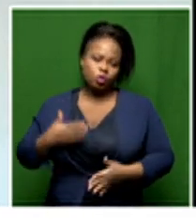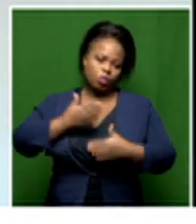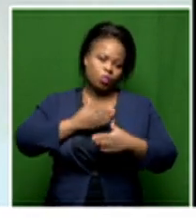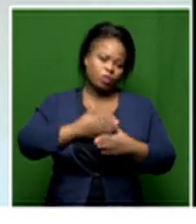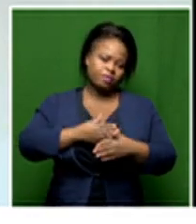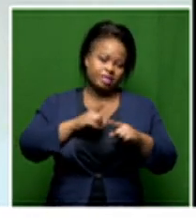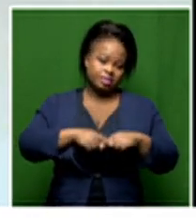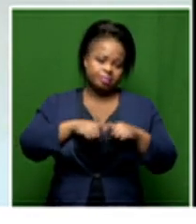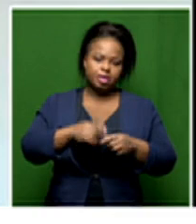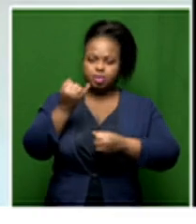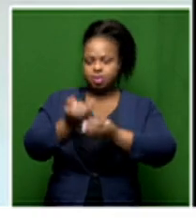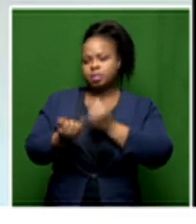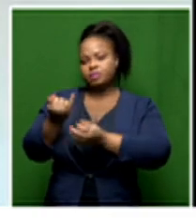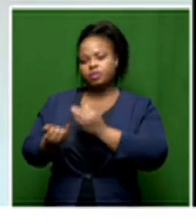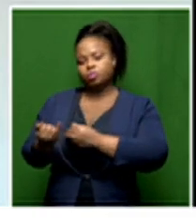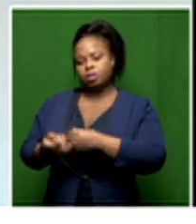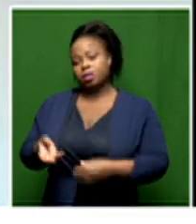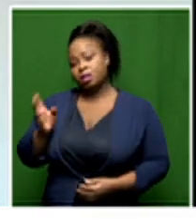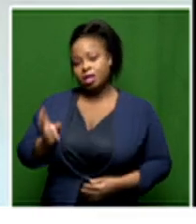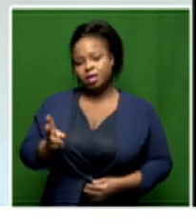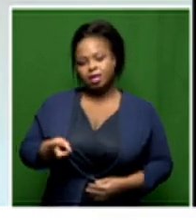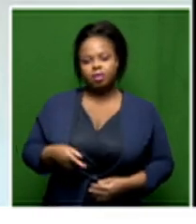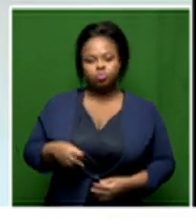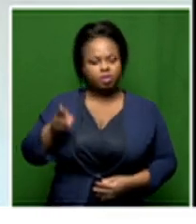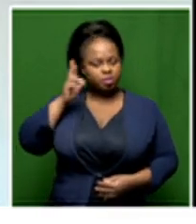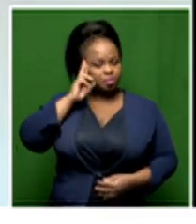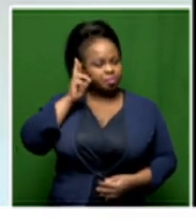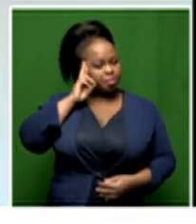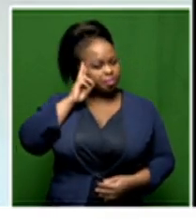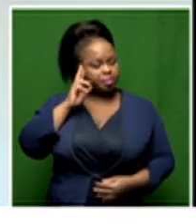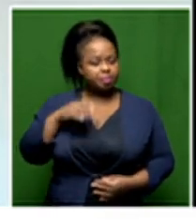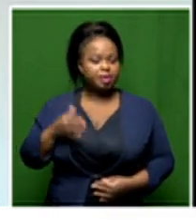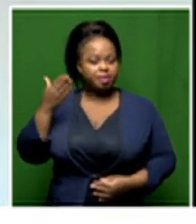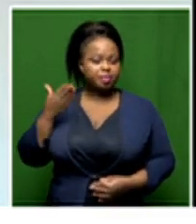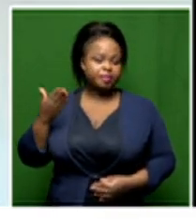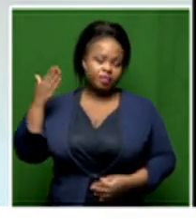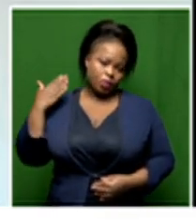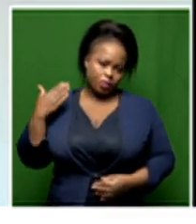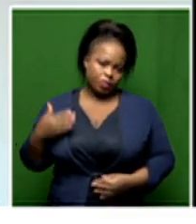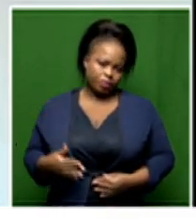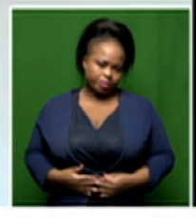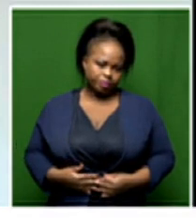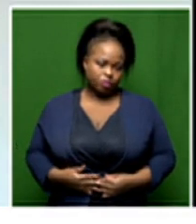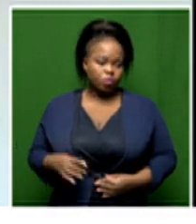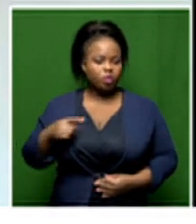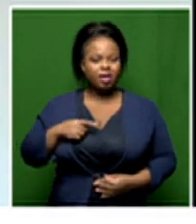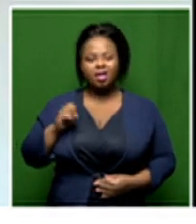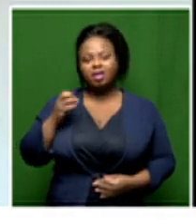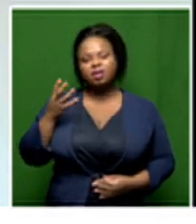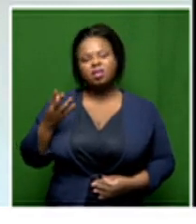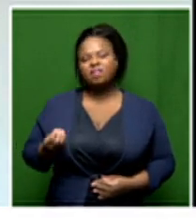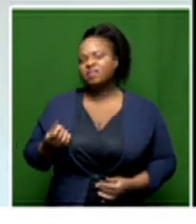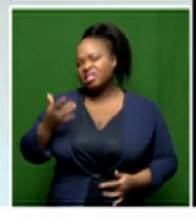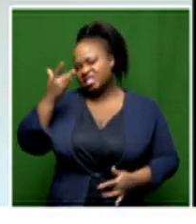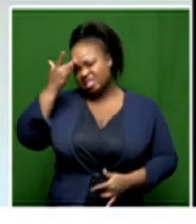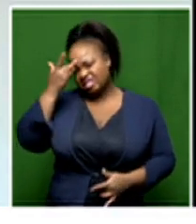basis. And also, let's not forget past practices where if you are ill with any kind of